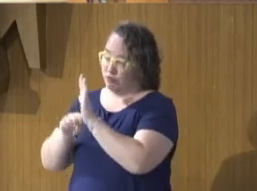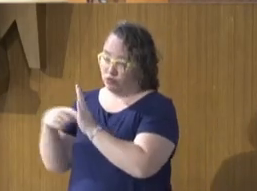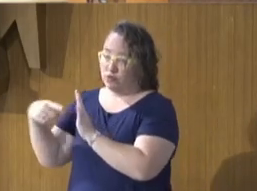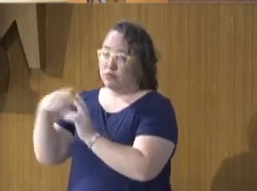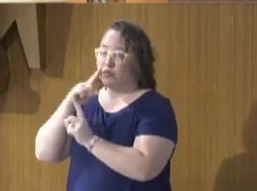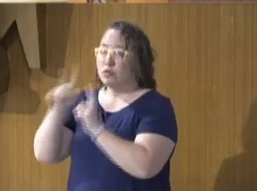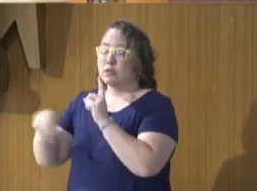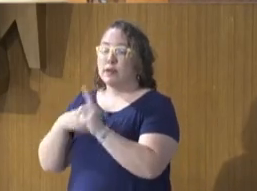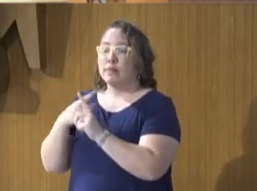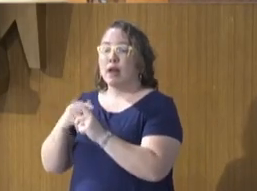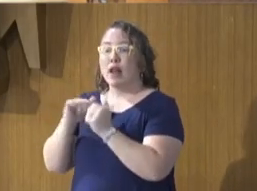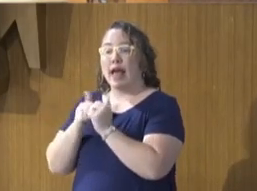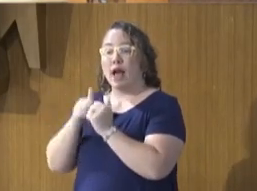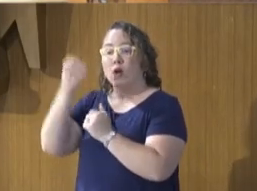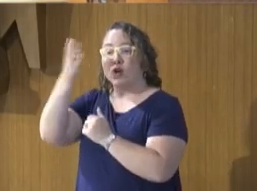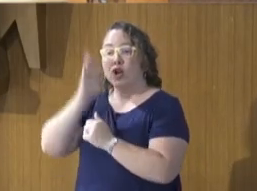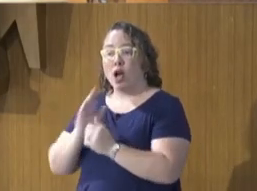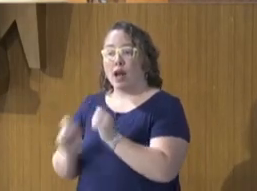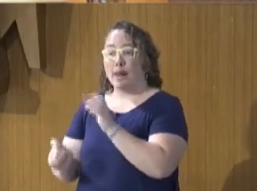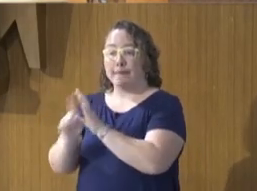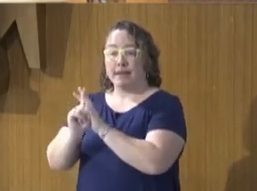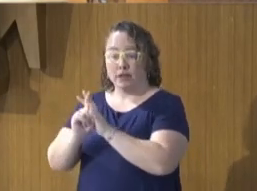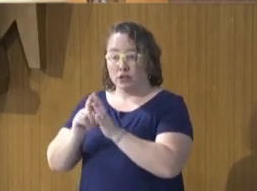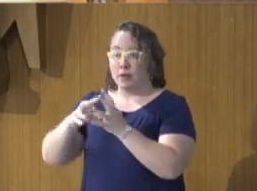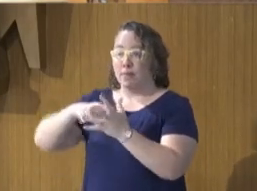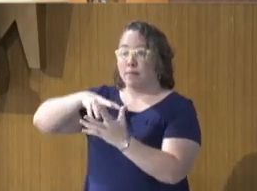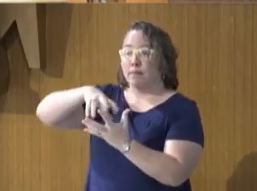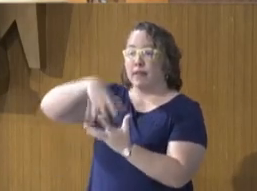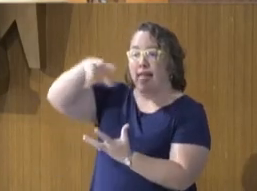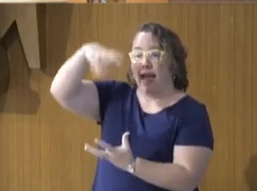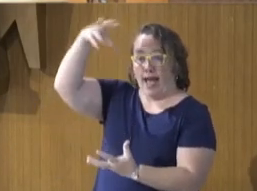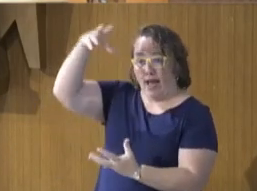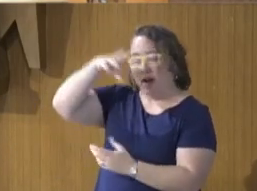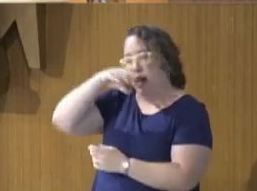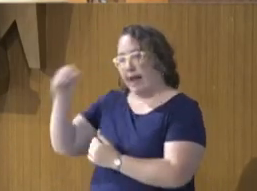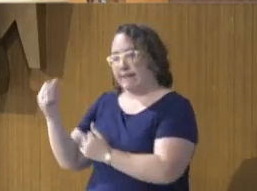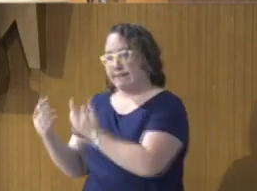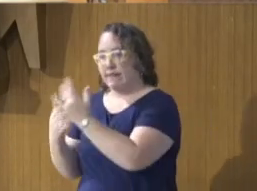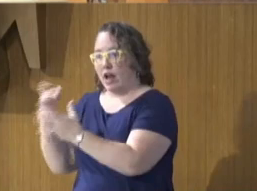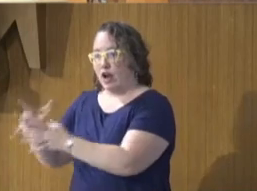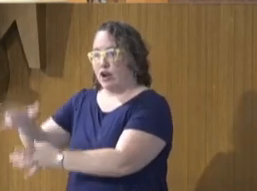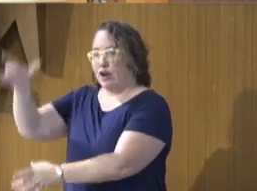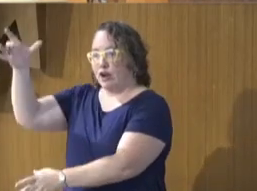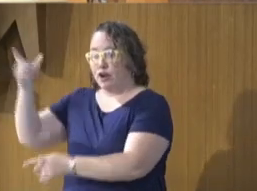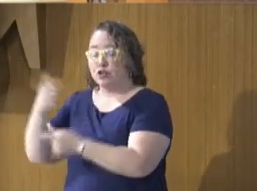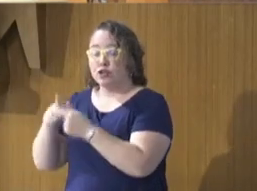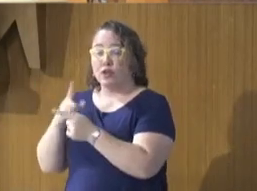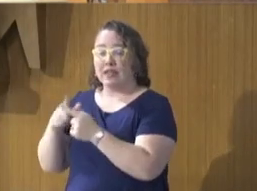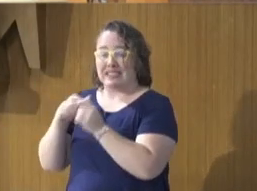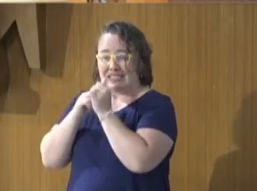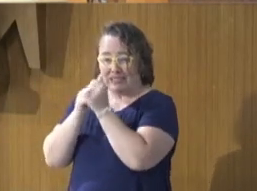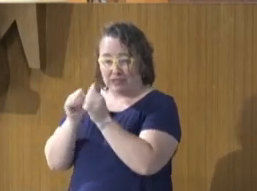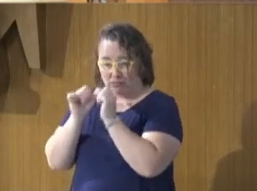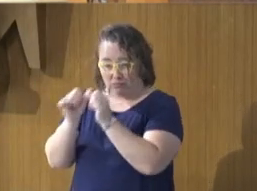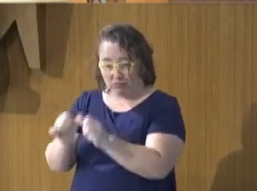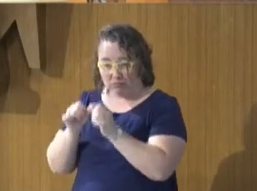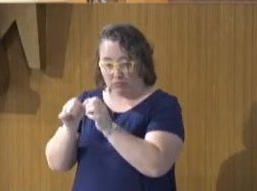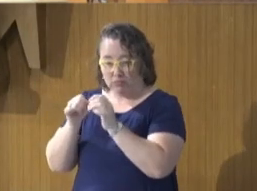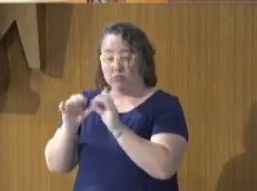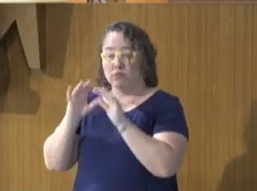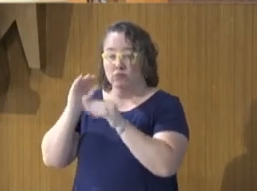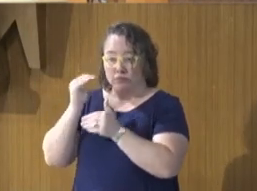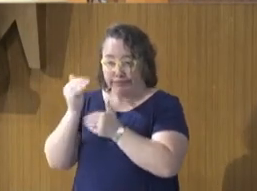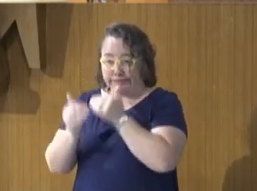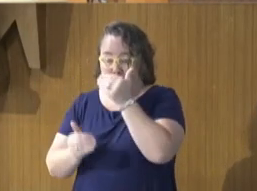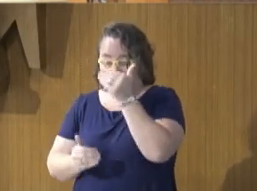journey as a pillar of cloud during the day and a pillar of fire during the night so that they could keep moving, they could keep